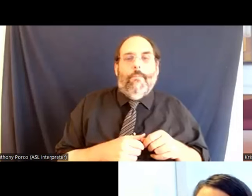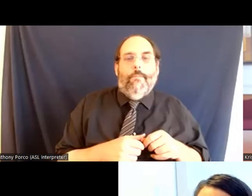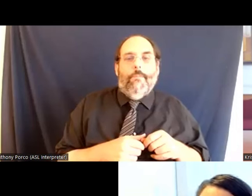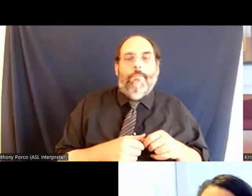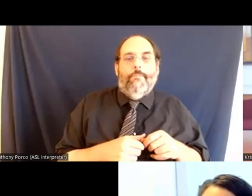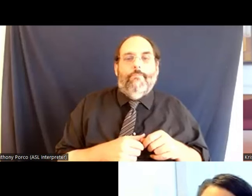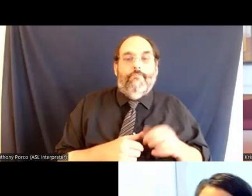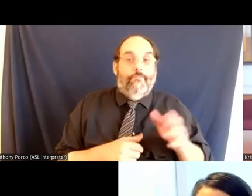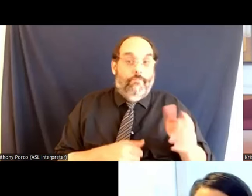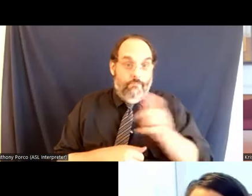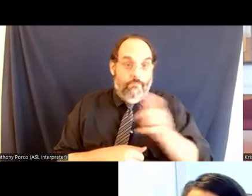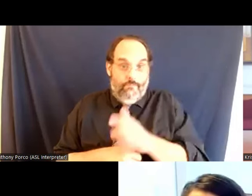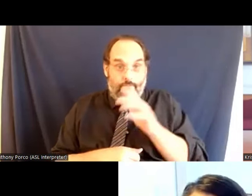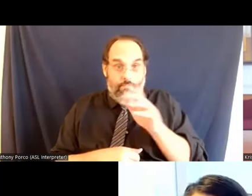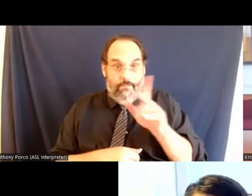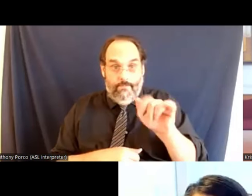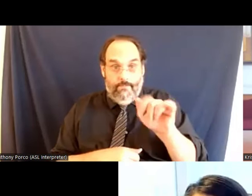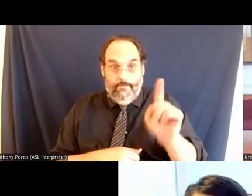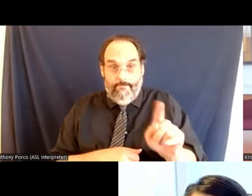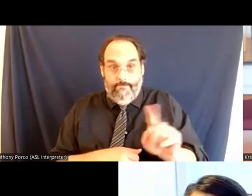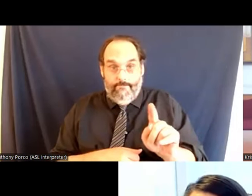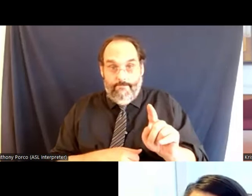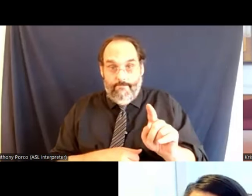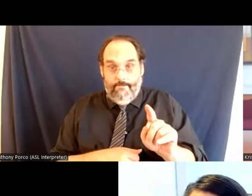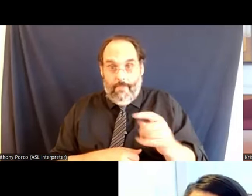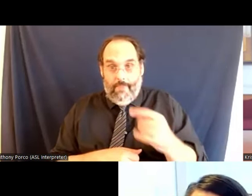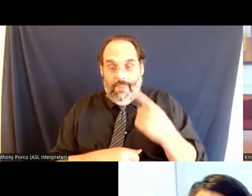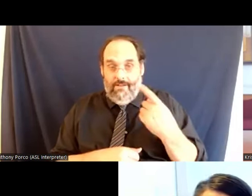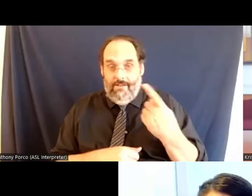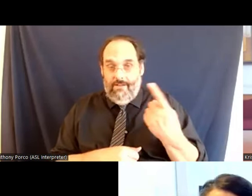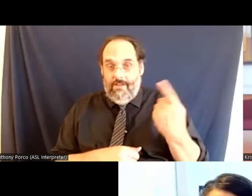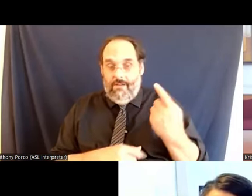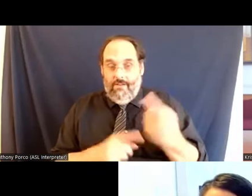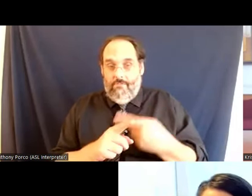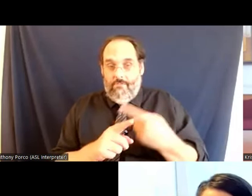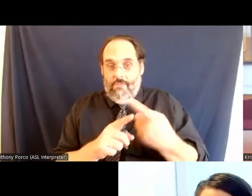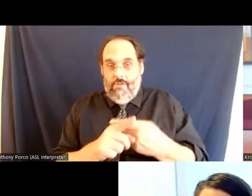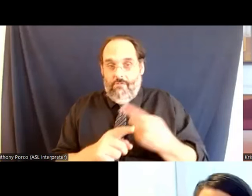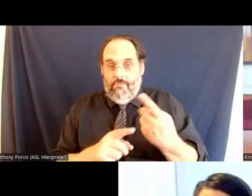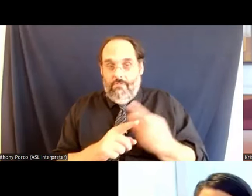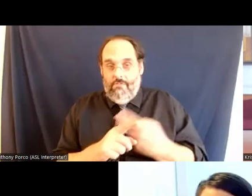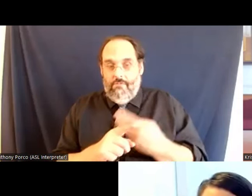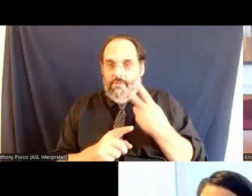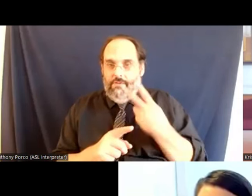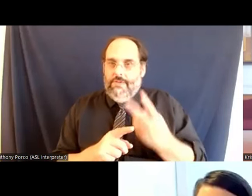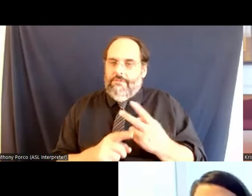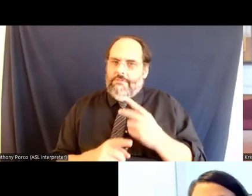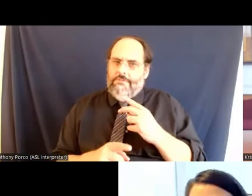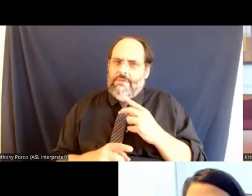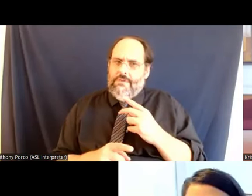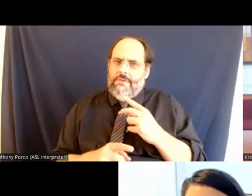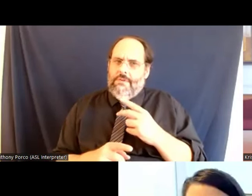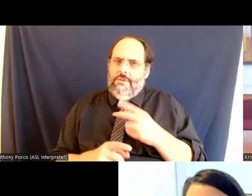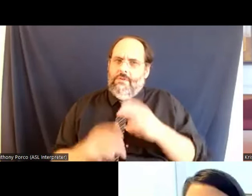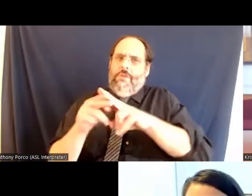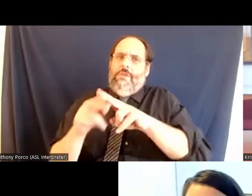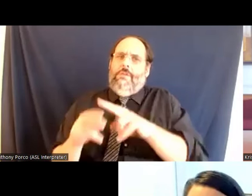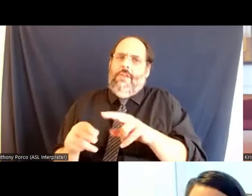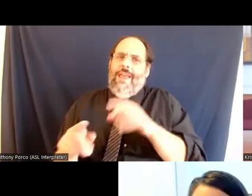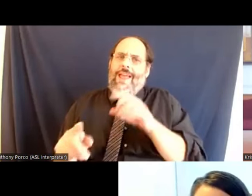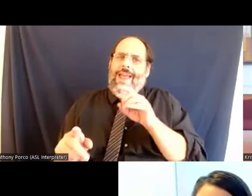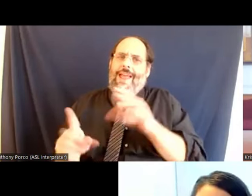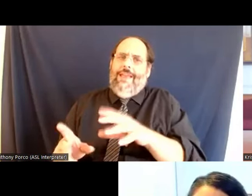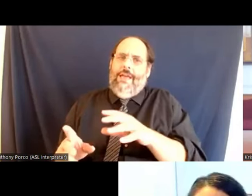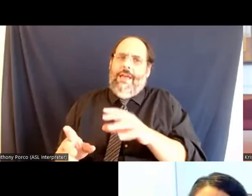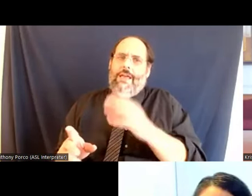Ms. Katz, I would love to turn to you now. In recent months, we've seen a troubling uptick in